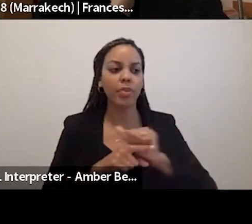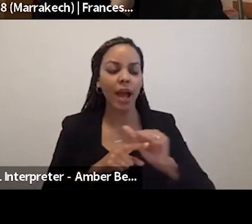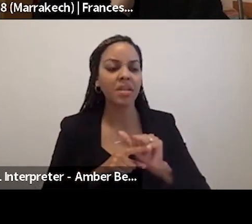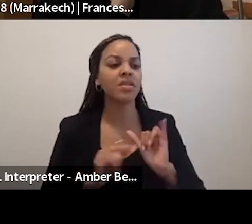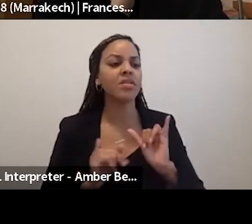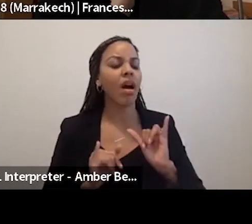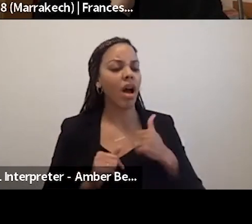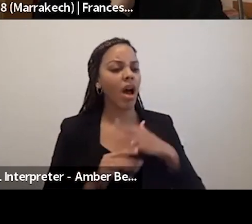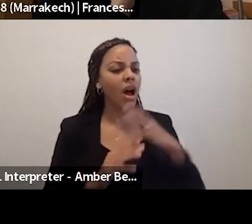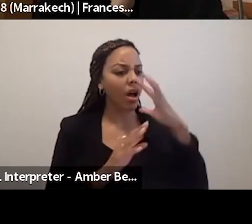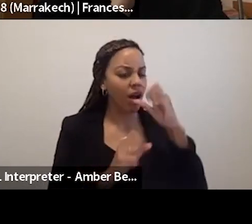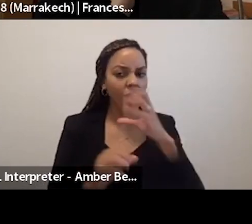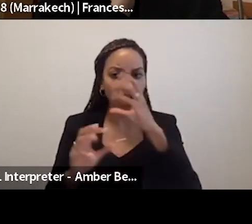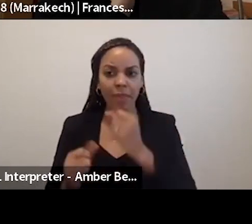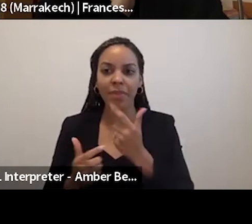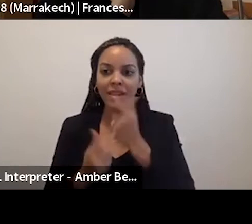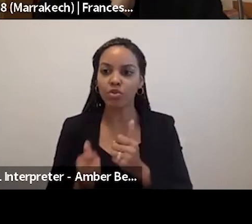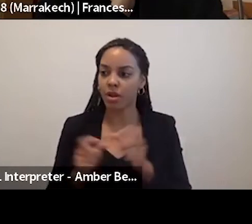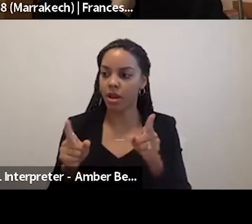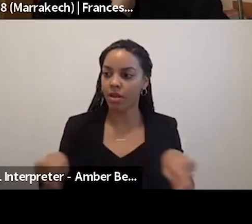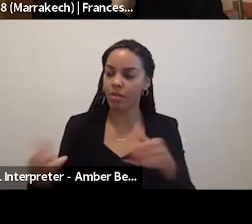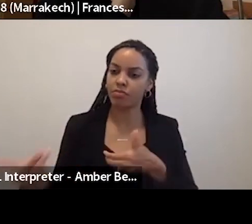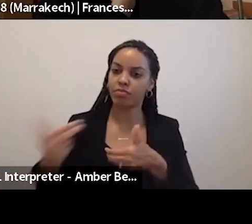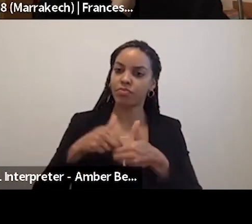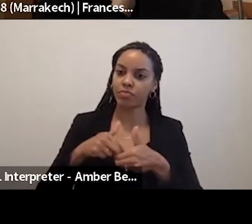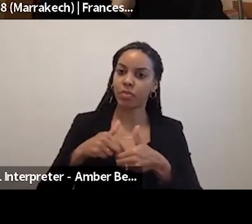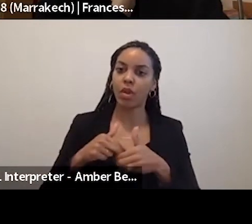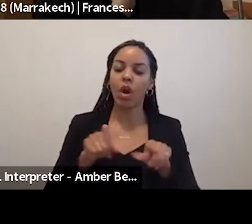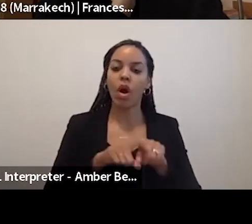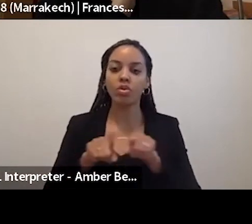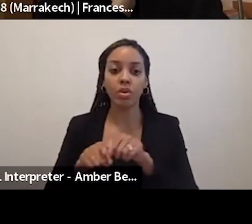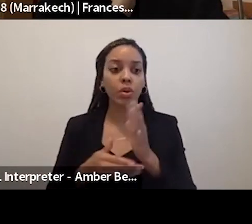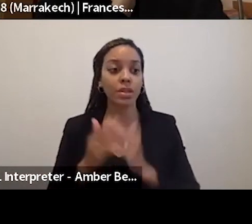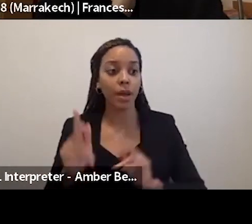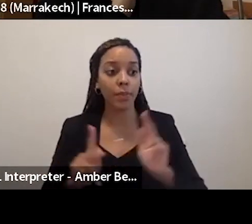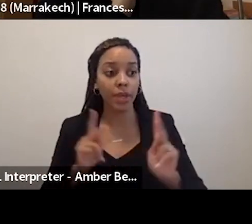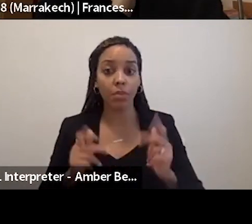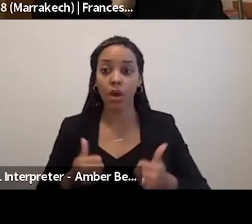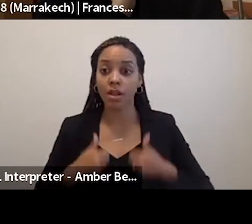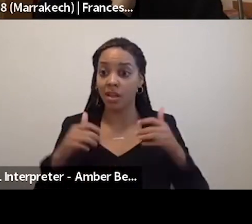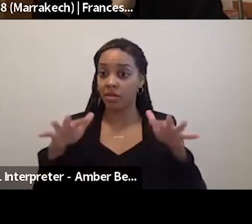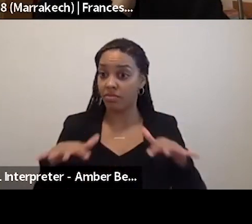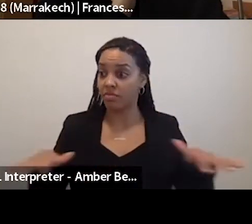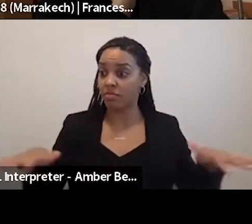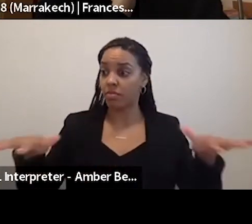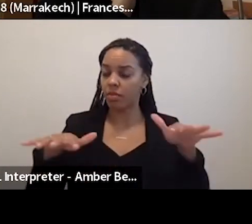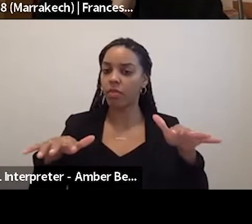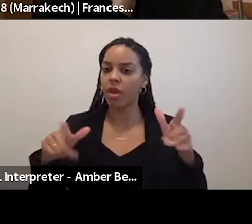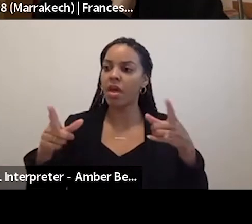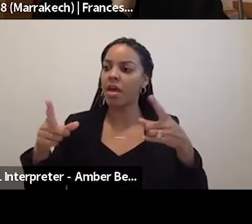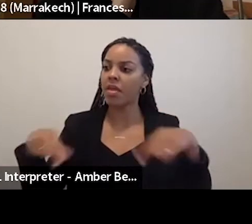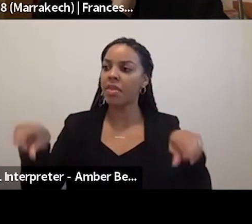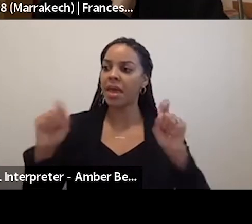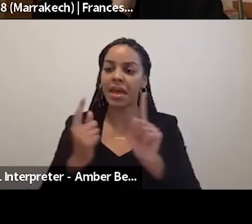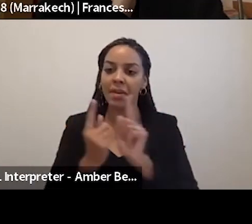being here. And also removing the veil for people in the neighborhood who get to meet